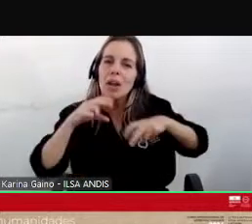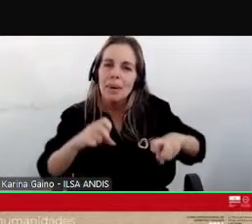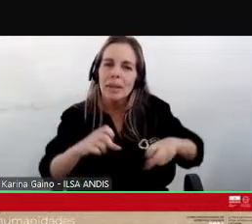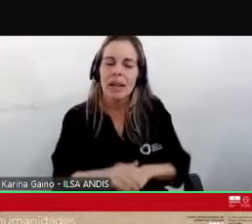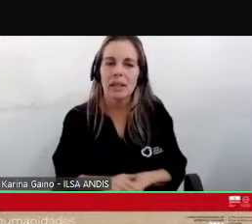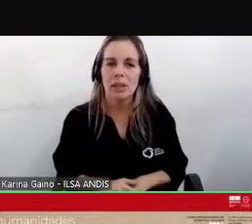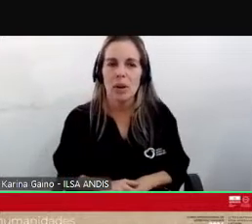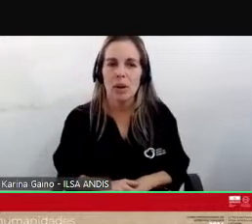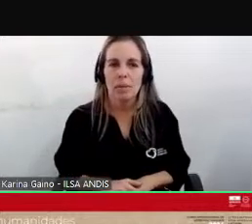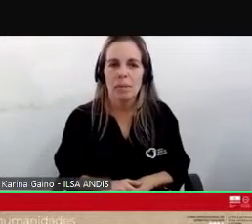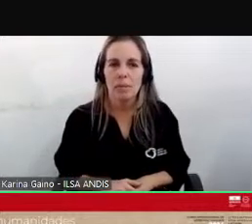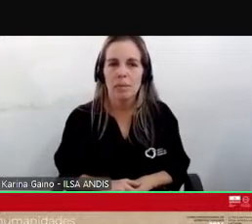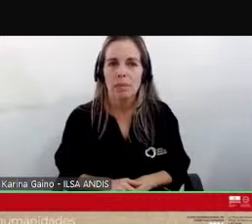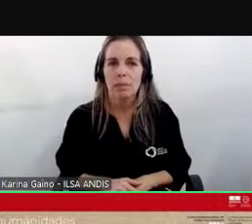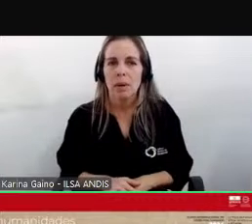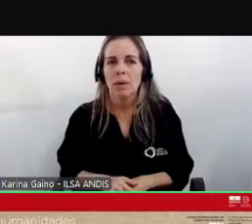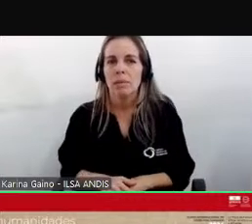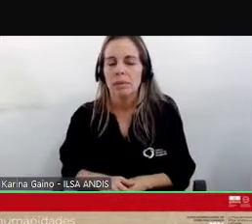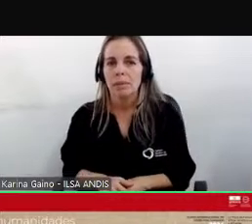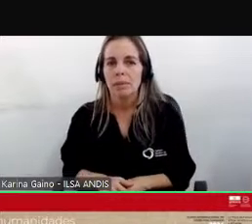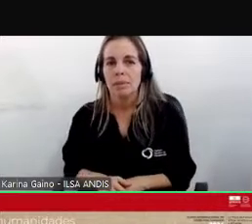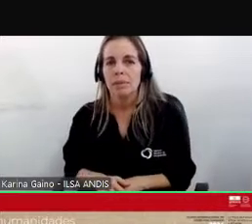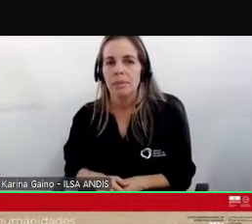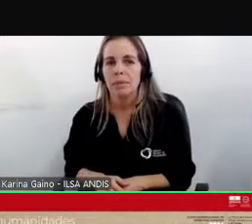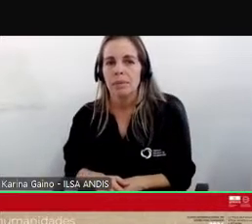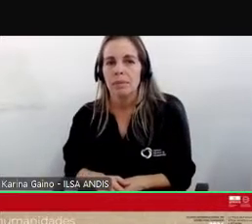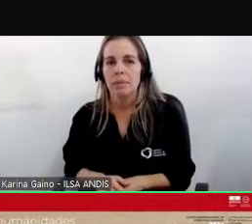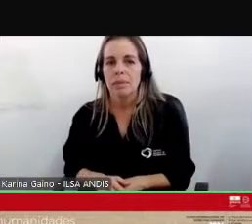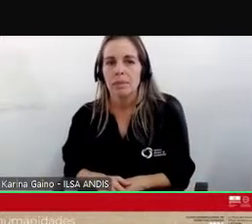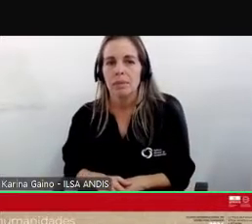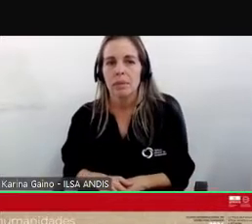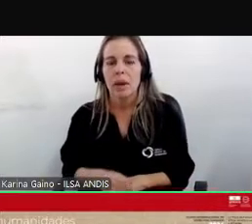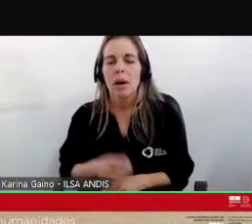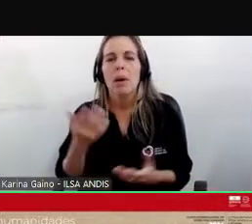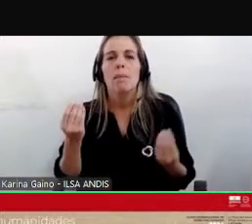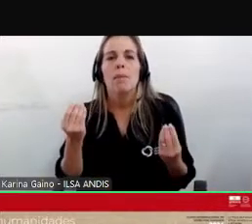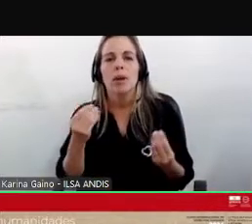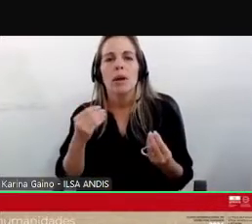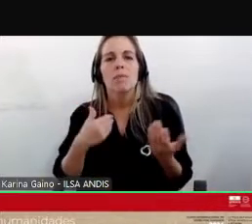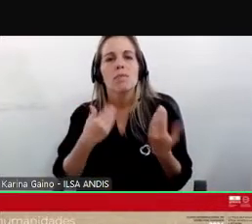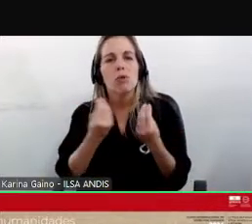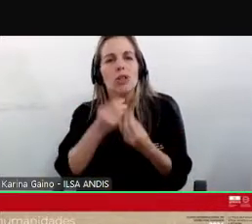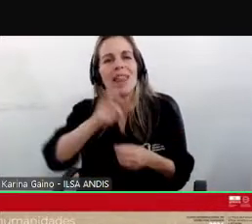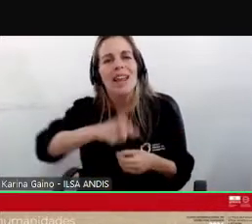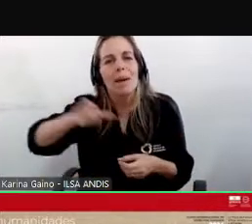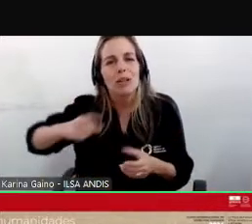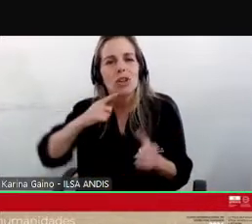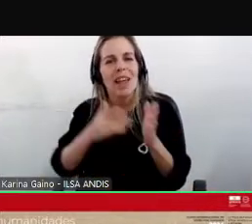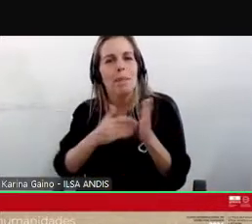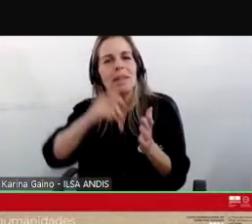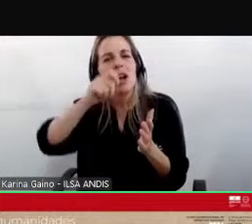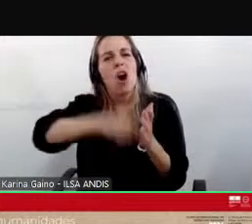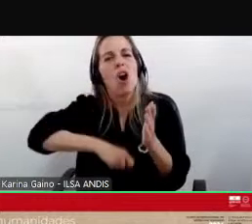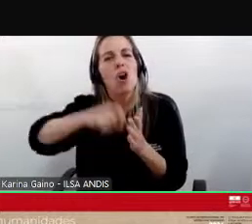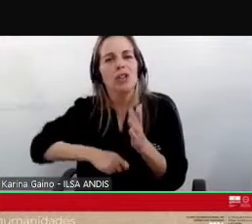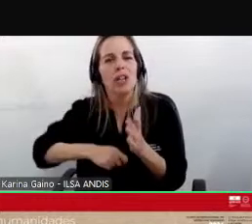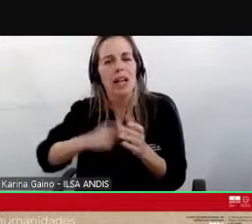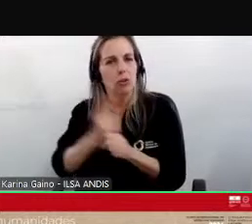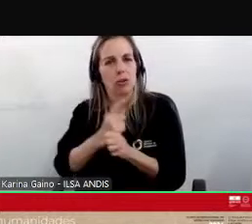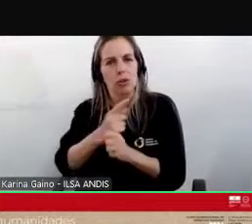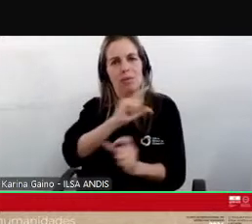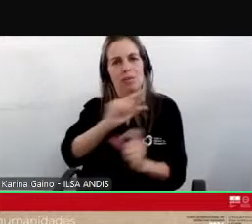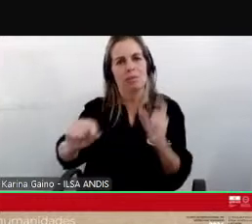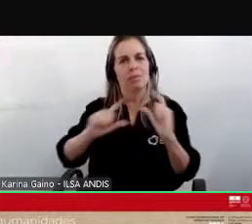con their contracts might not con los gerentes, enable con to los leave. jefes a ver si But pueden more dejar salir commonly a than los that, we trabajadores see o that no. workers are Pero lo simply que vemos es que